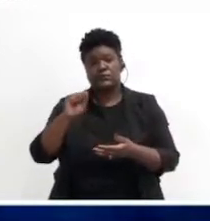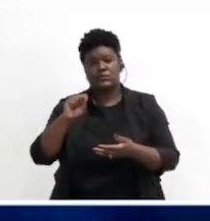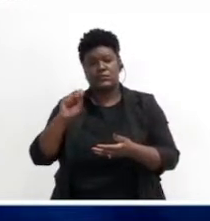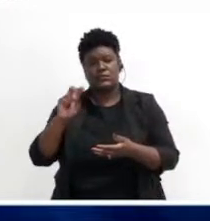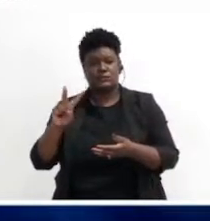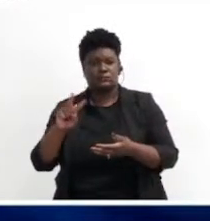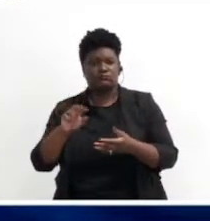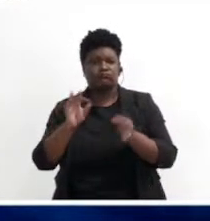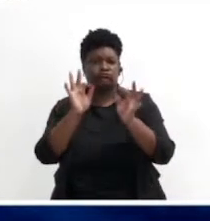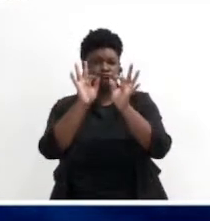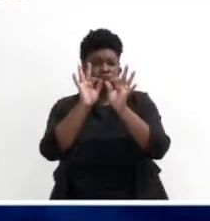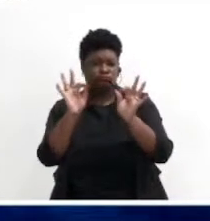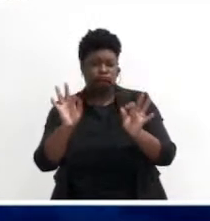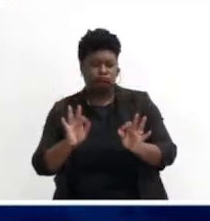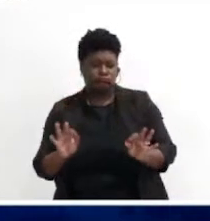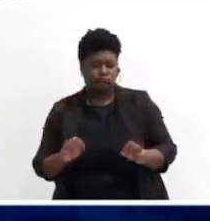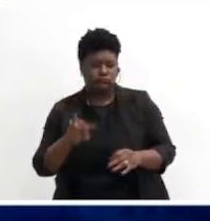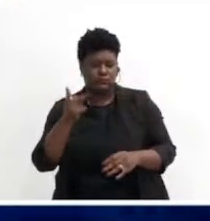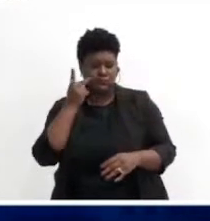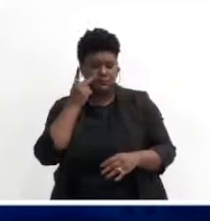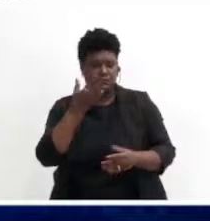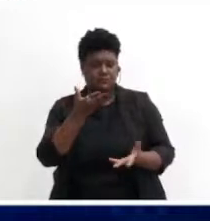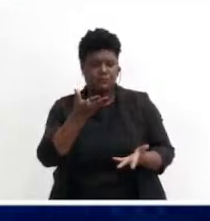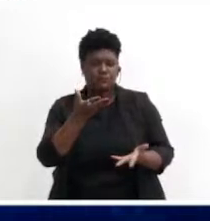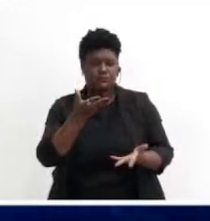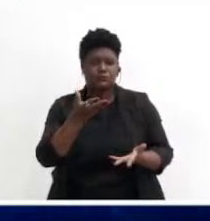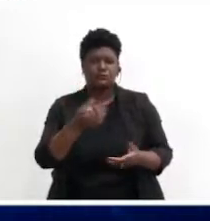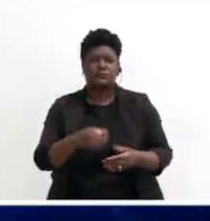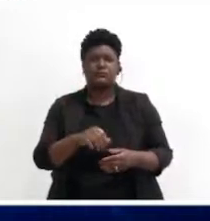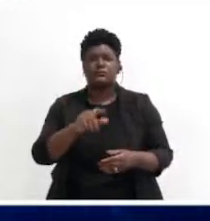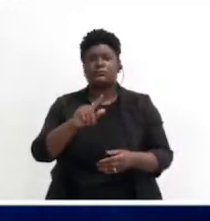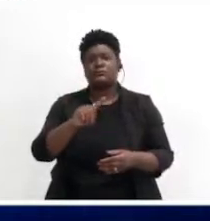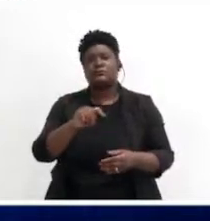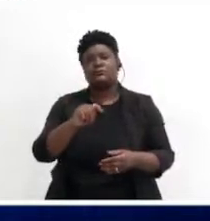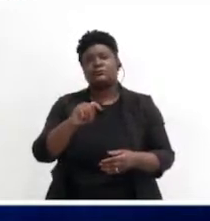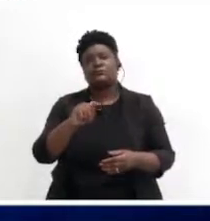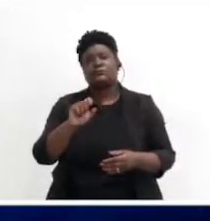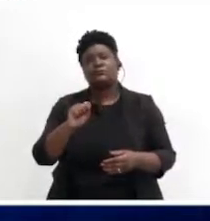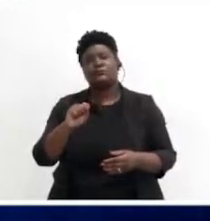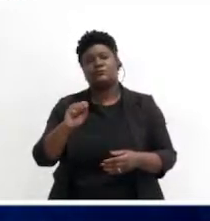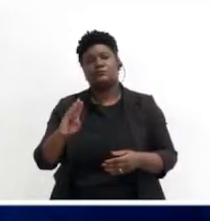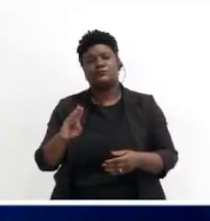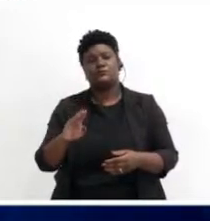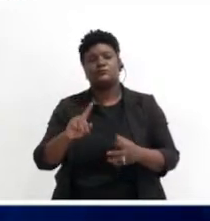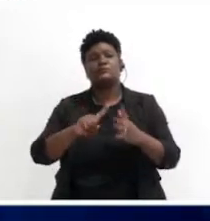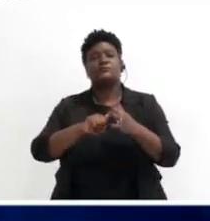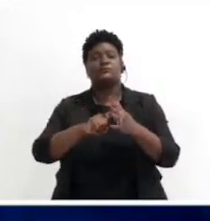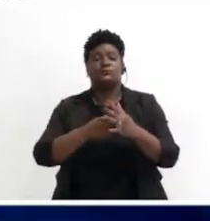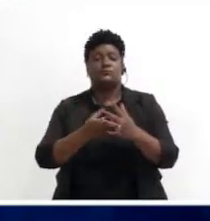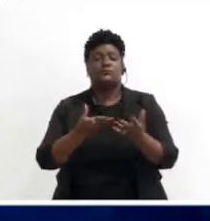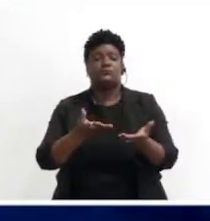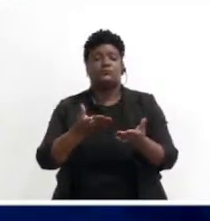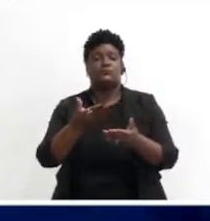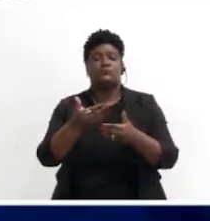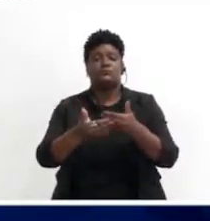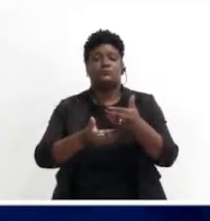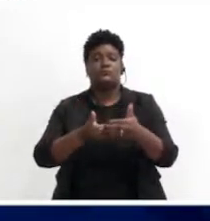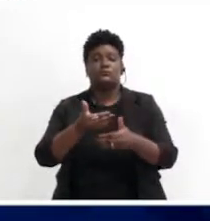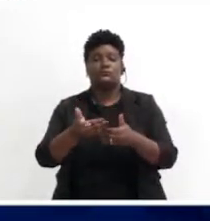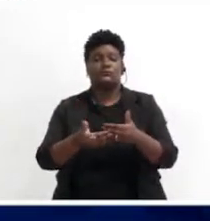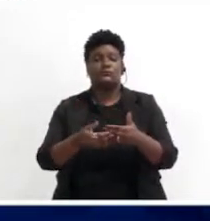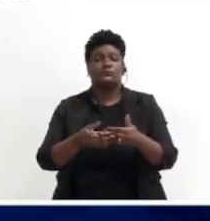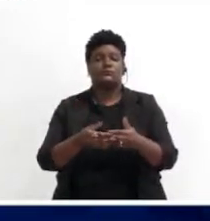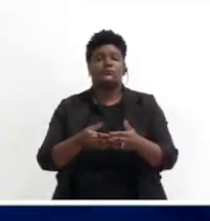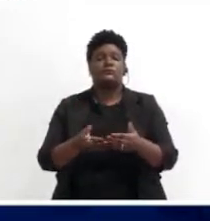You can imagine you could form the TSV at the very start. You could form the TSV in the middle of your fab process, or you